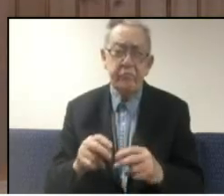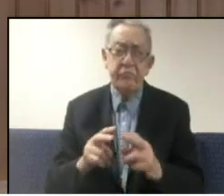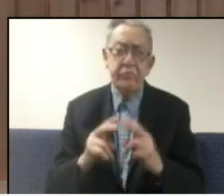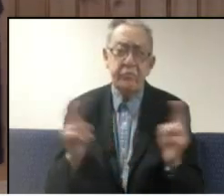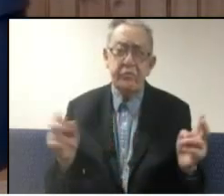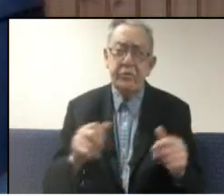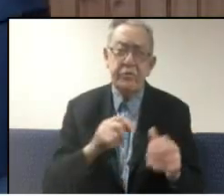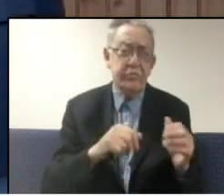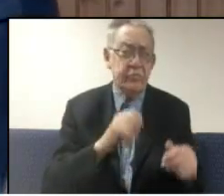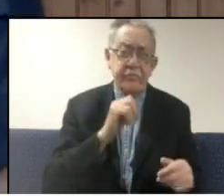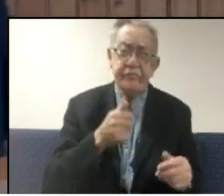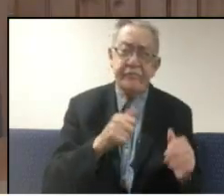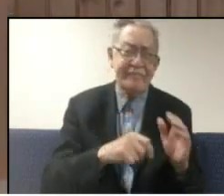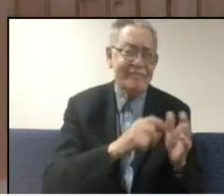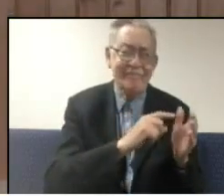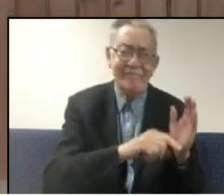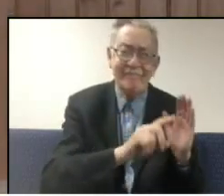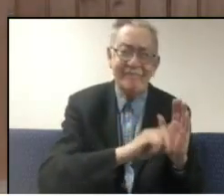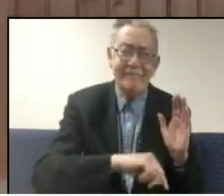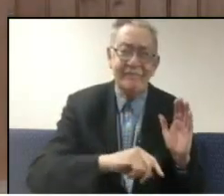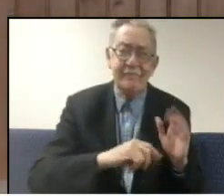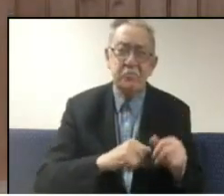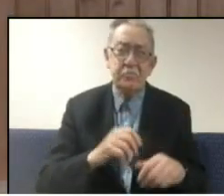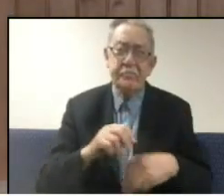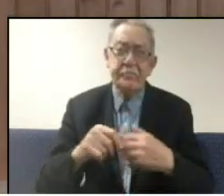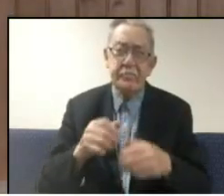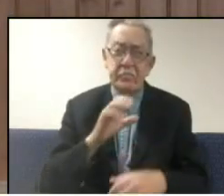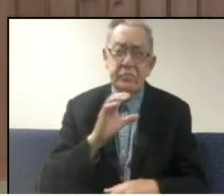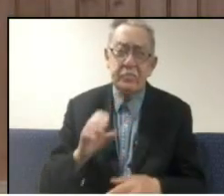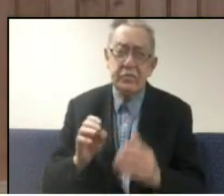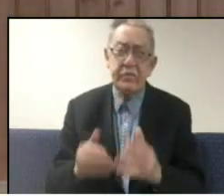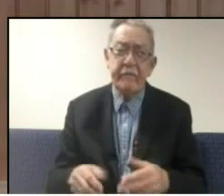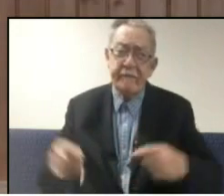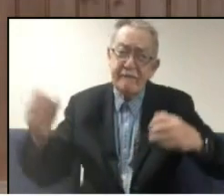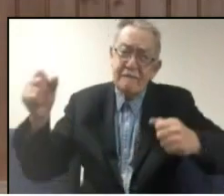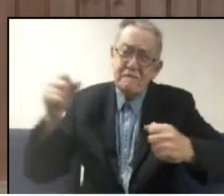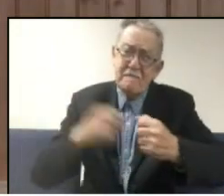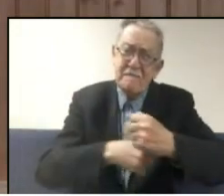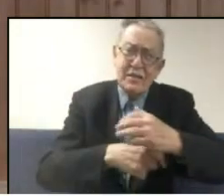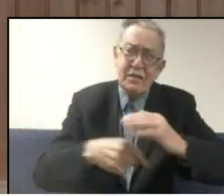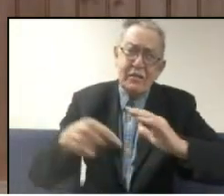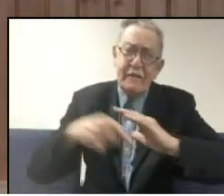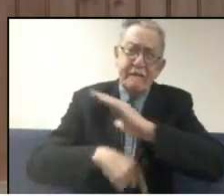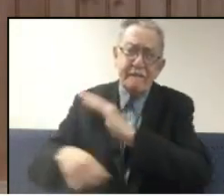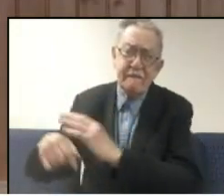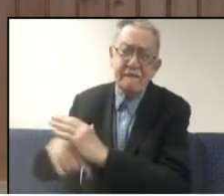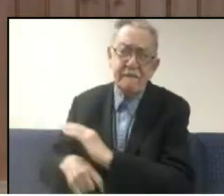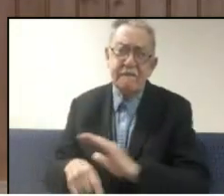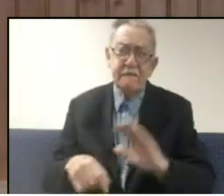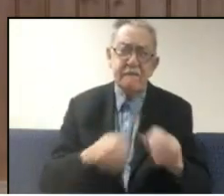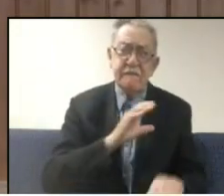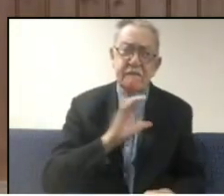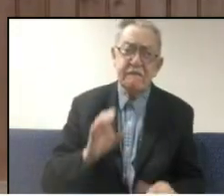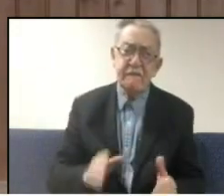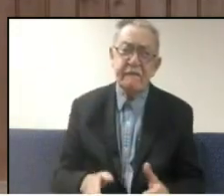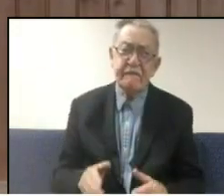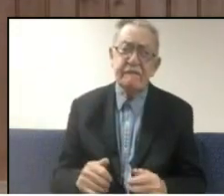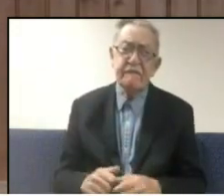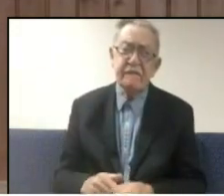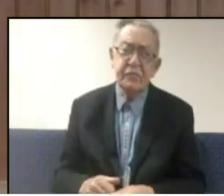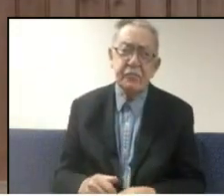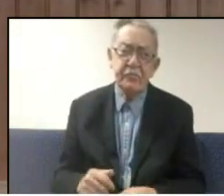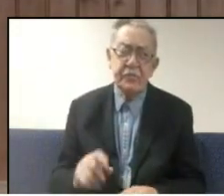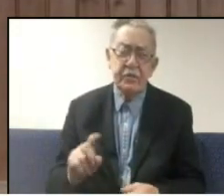a Christian, he was very interested in wiping them out and did a good job of it. Saw to the death of one of them,